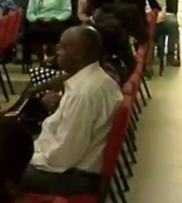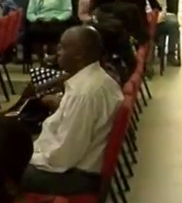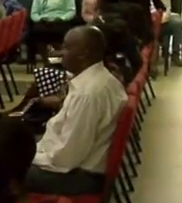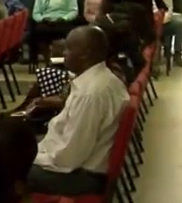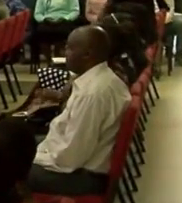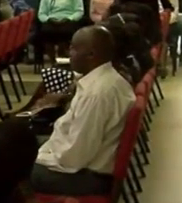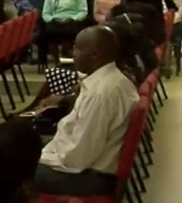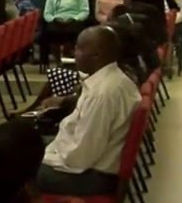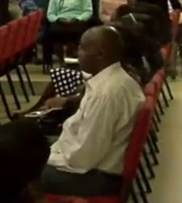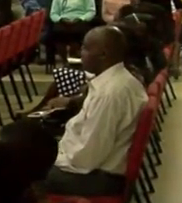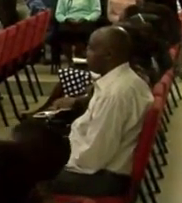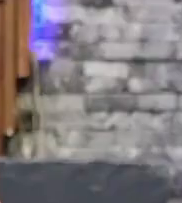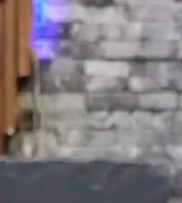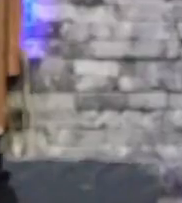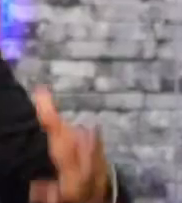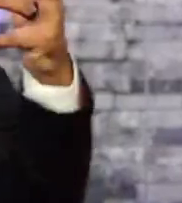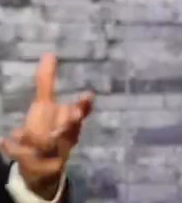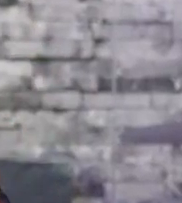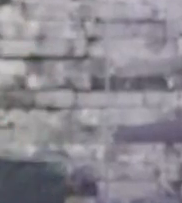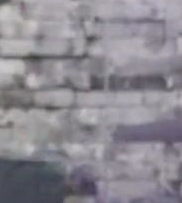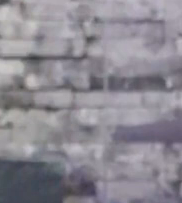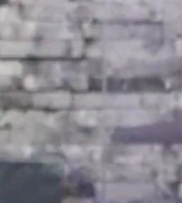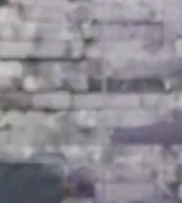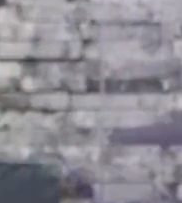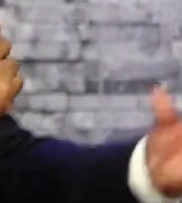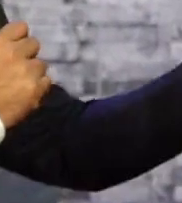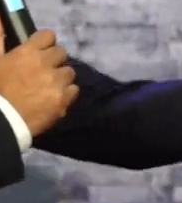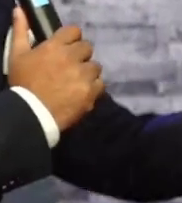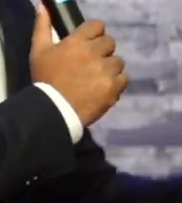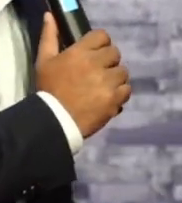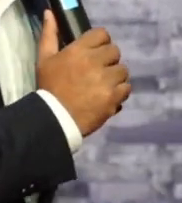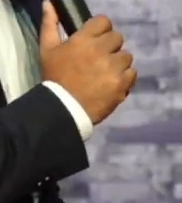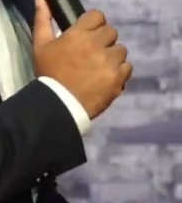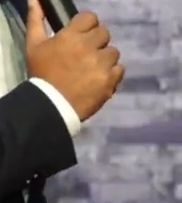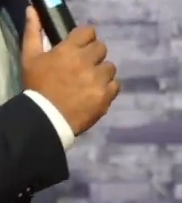It's such a privilege to be with you, and I met Pastor David.